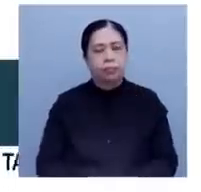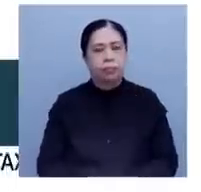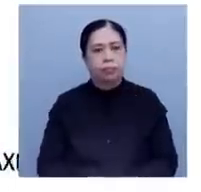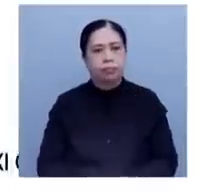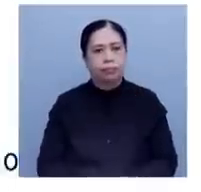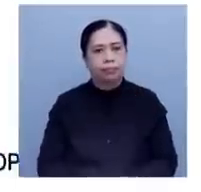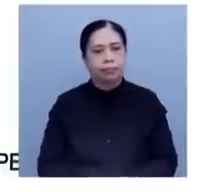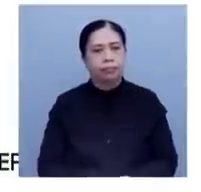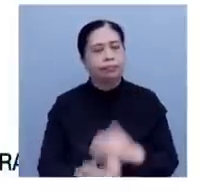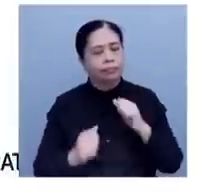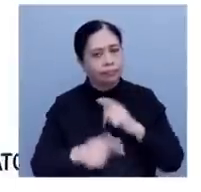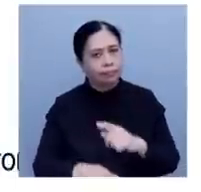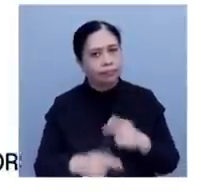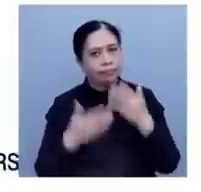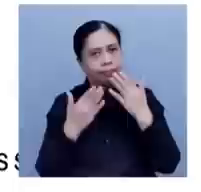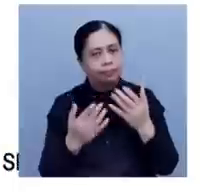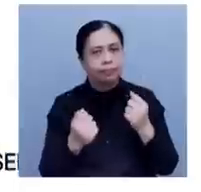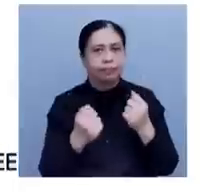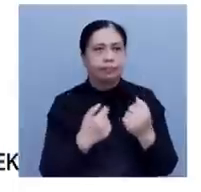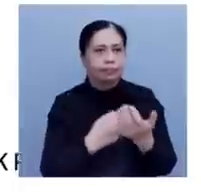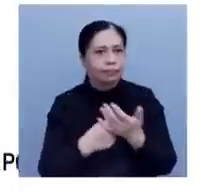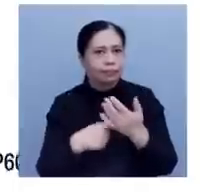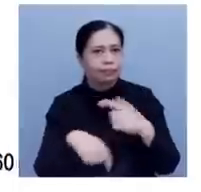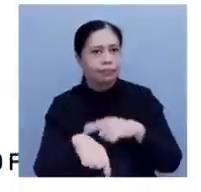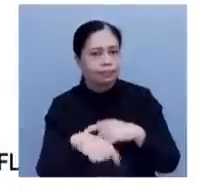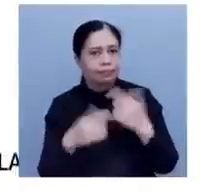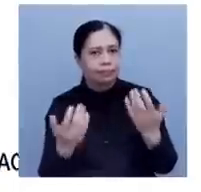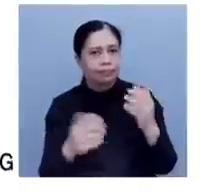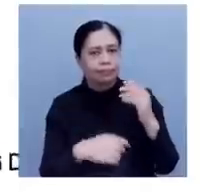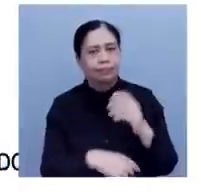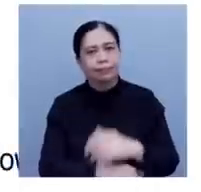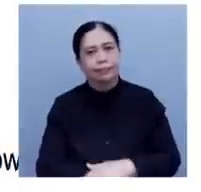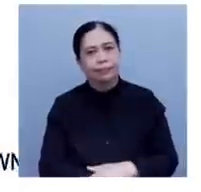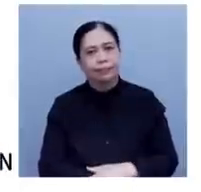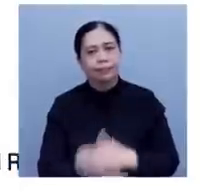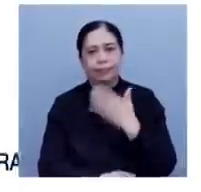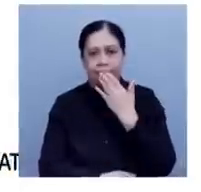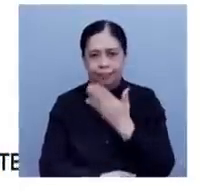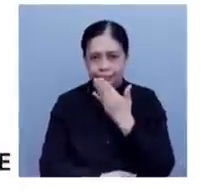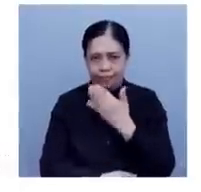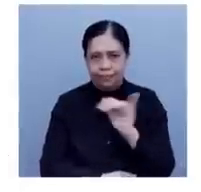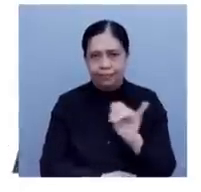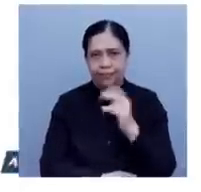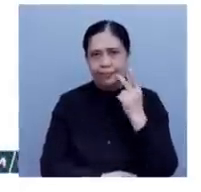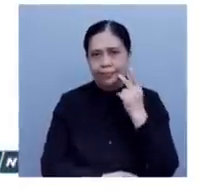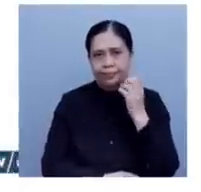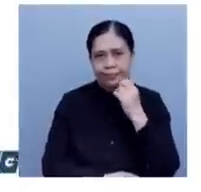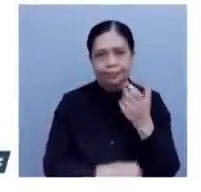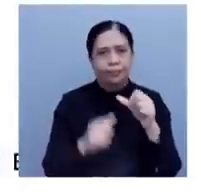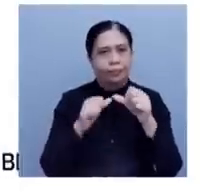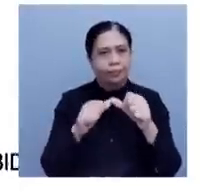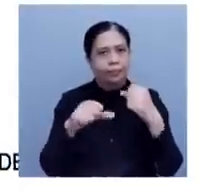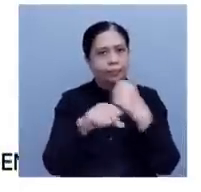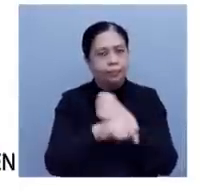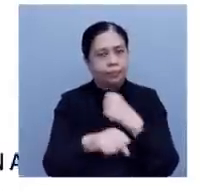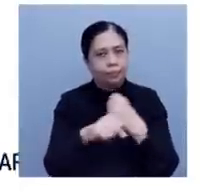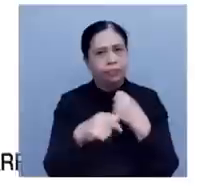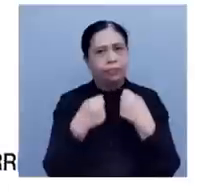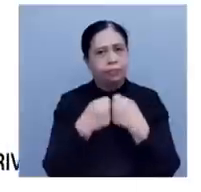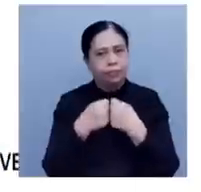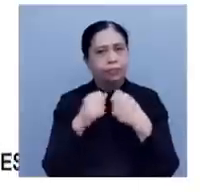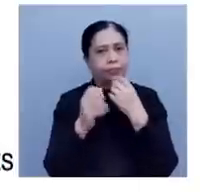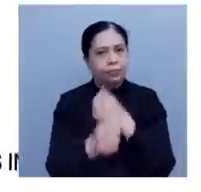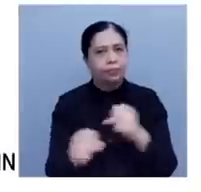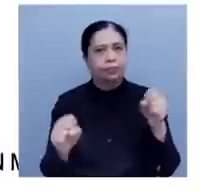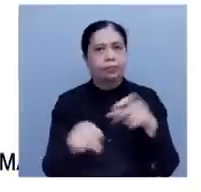Resources. We appreciate you taking the time to talk to us this noon. Thank you. Thank you very much, Carmina. Let's continue the struggle to save